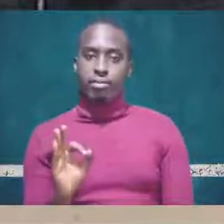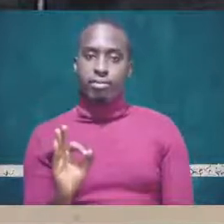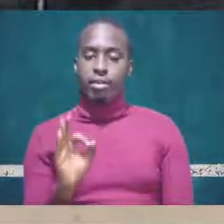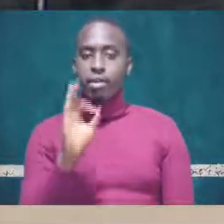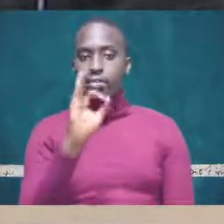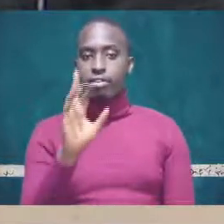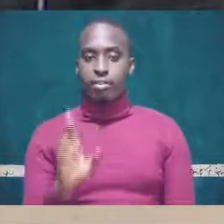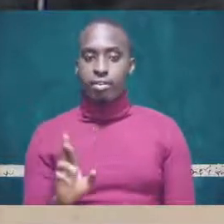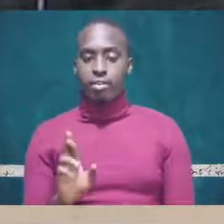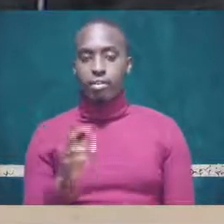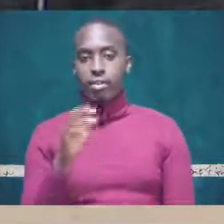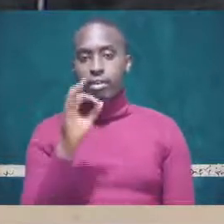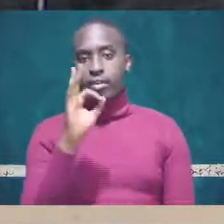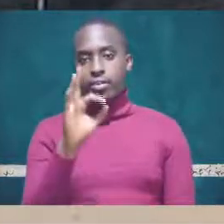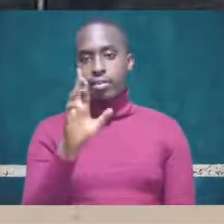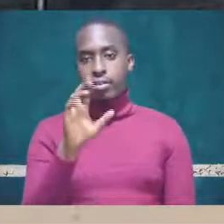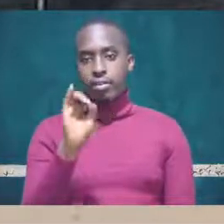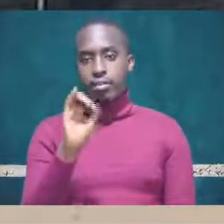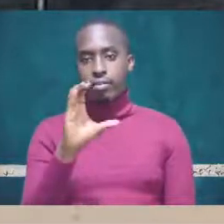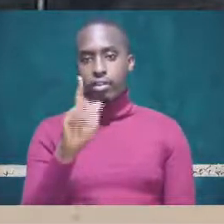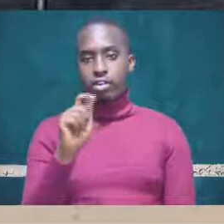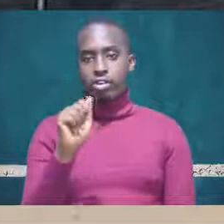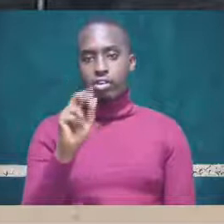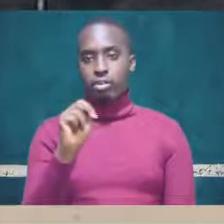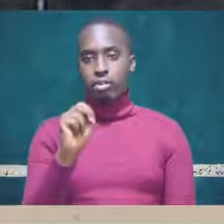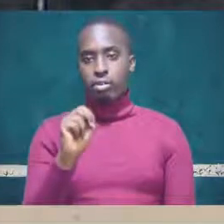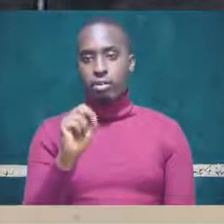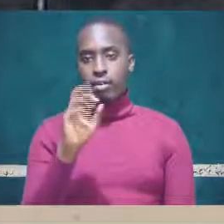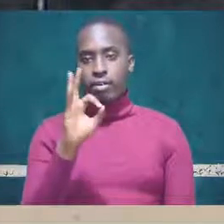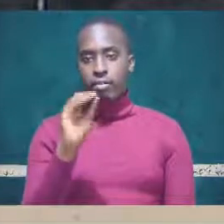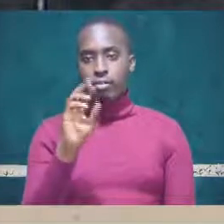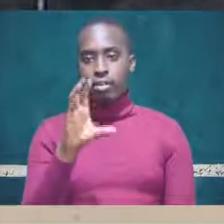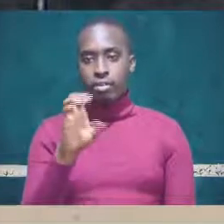Frictional force is given as 5